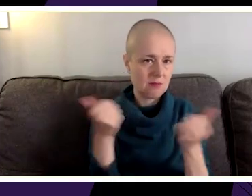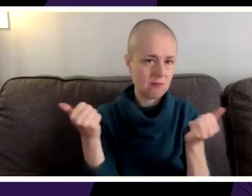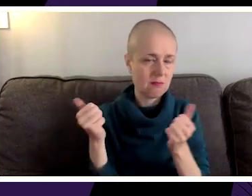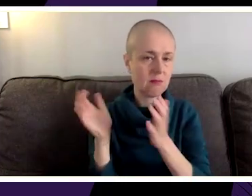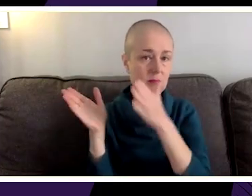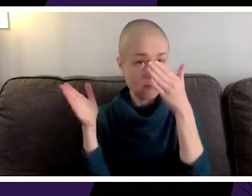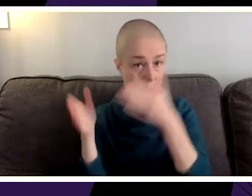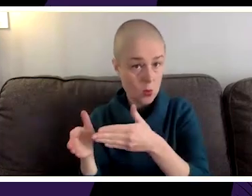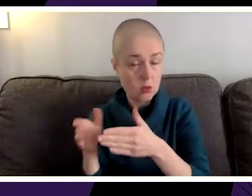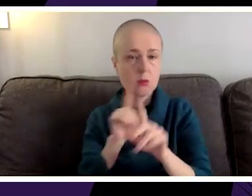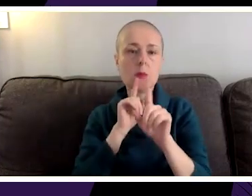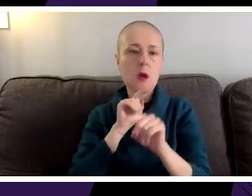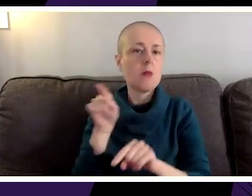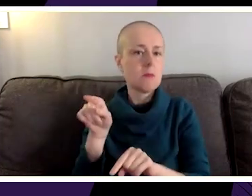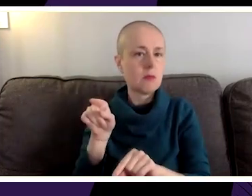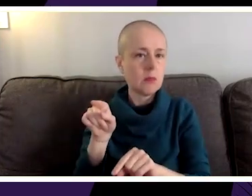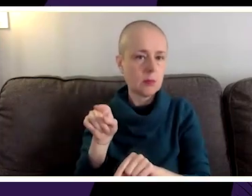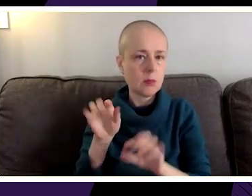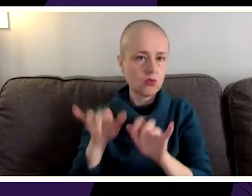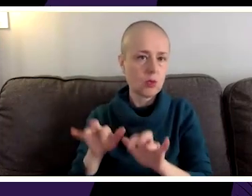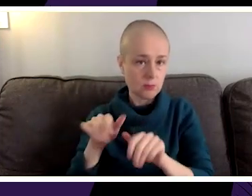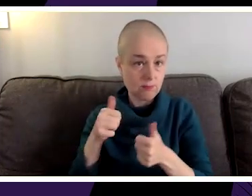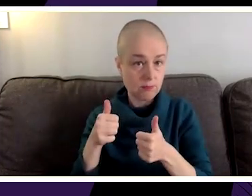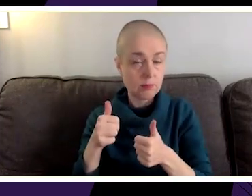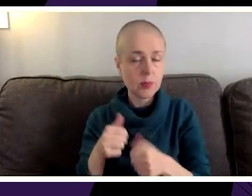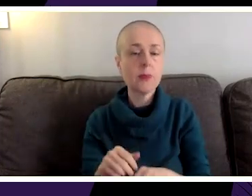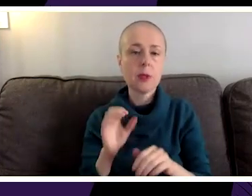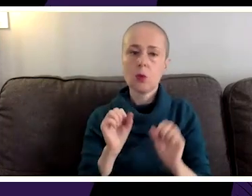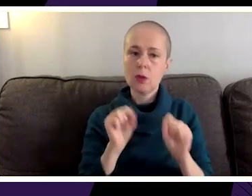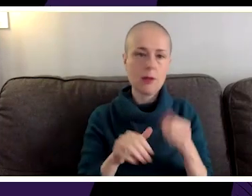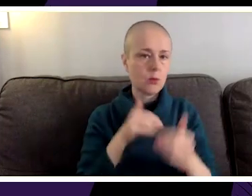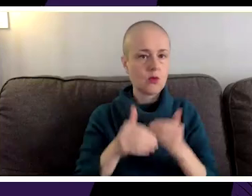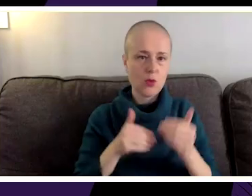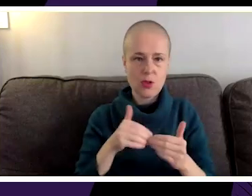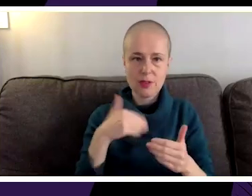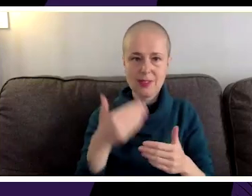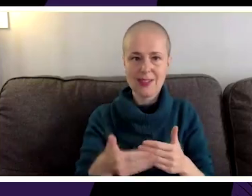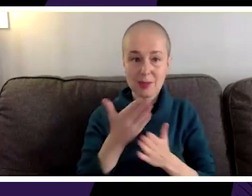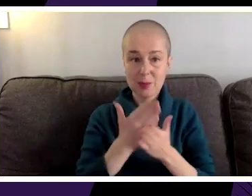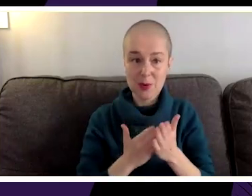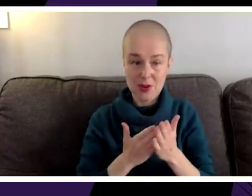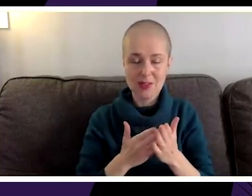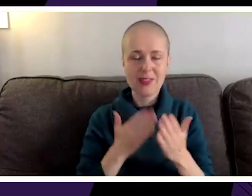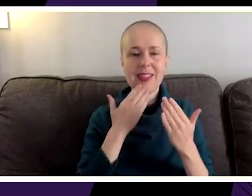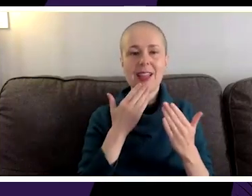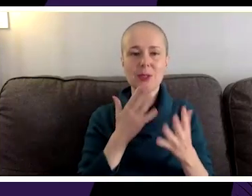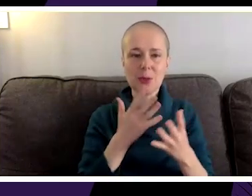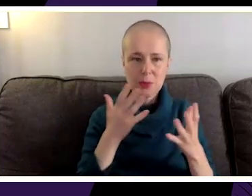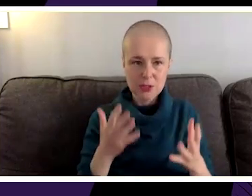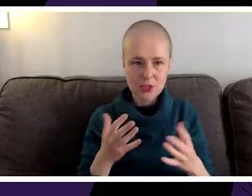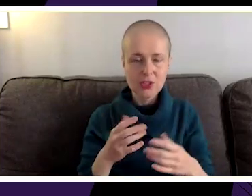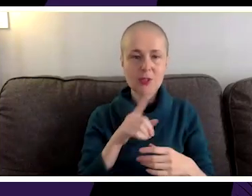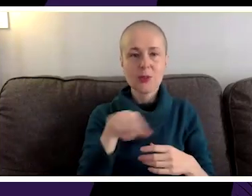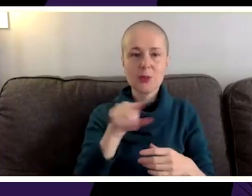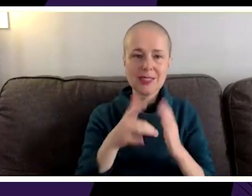then they can respond to it written. So that we can move on to the next segment. And thanks so much again to all of the